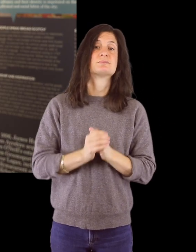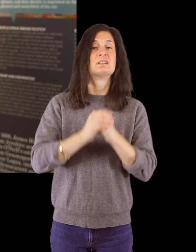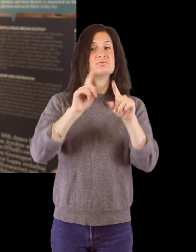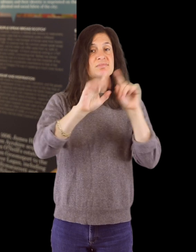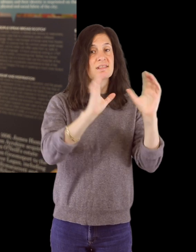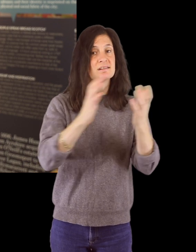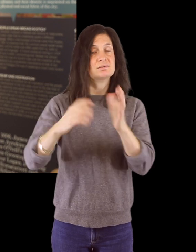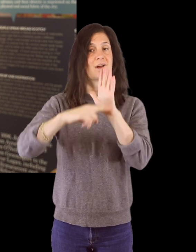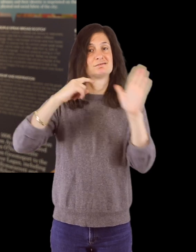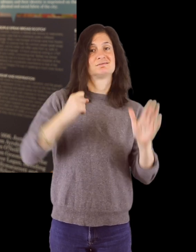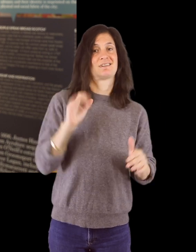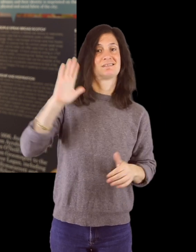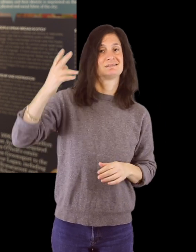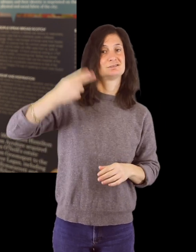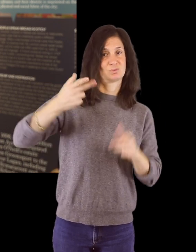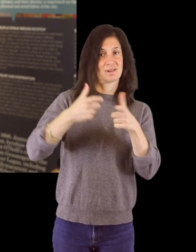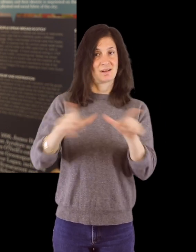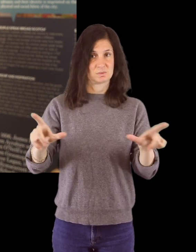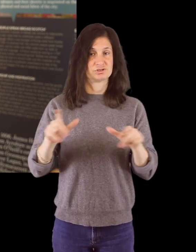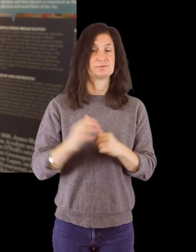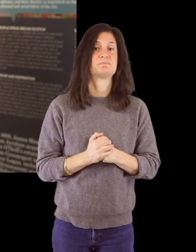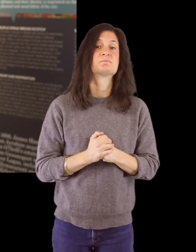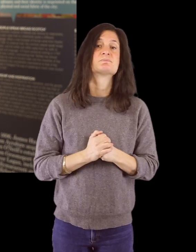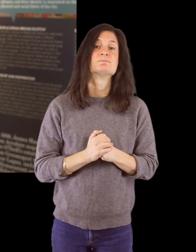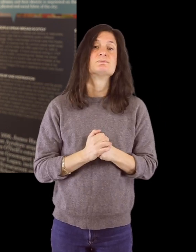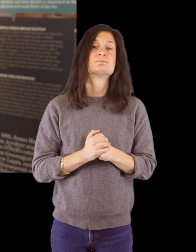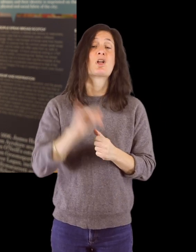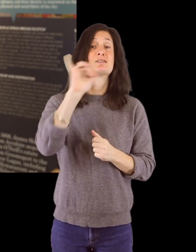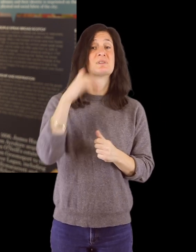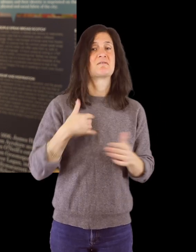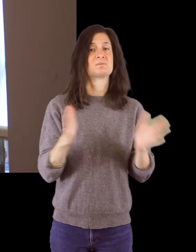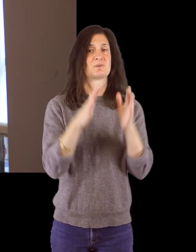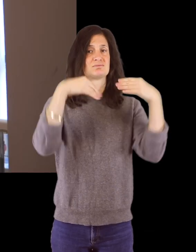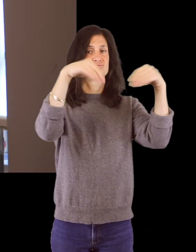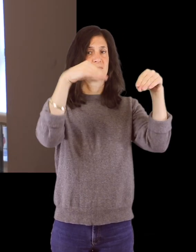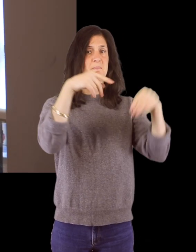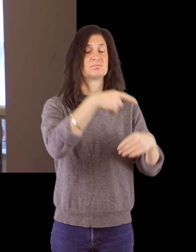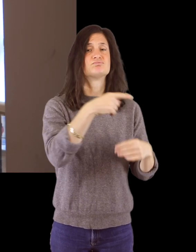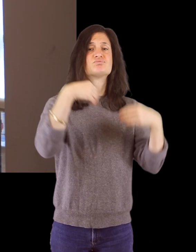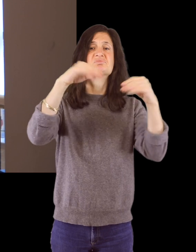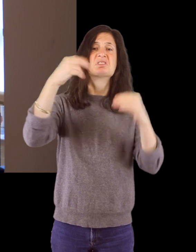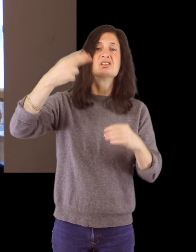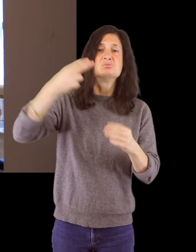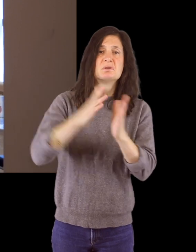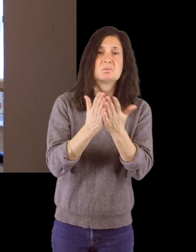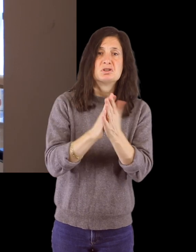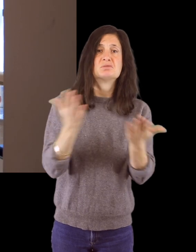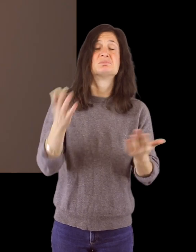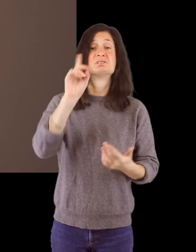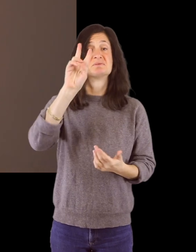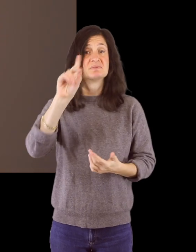and courses in Ulster Scots history and language. There is also a small gift shop which sells history books,